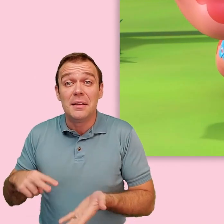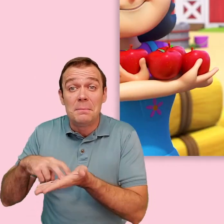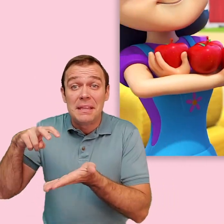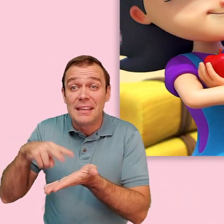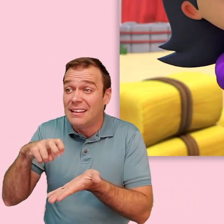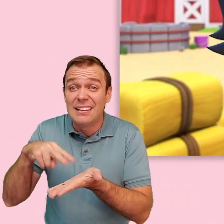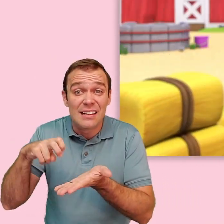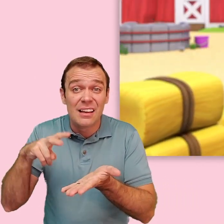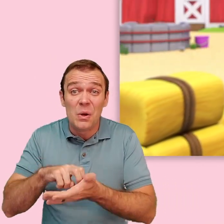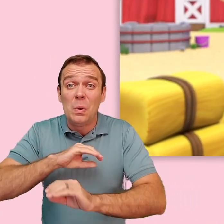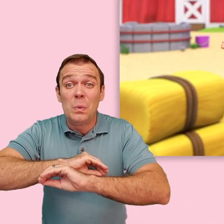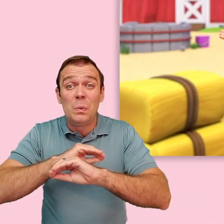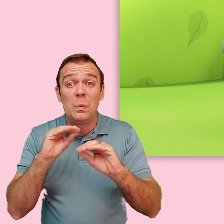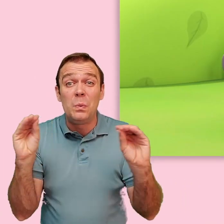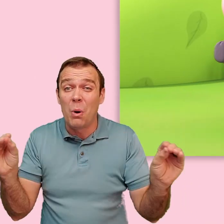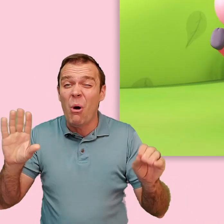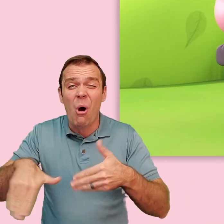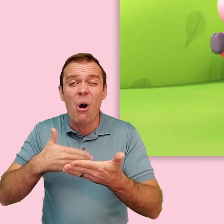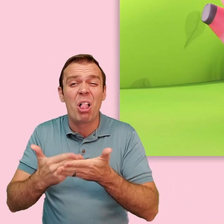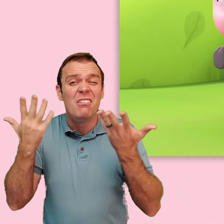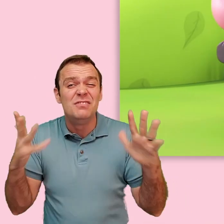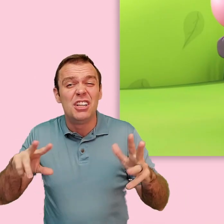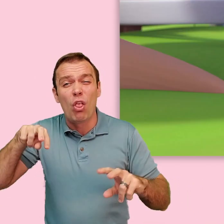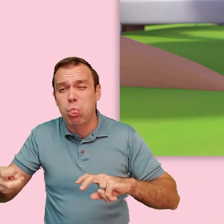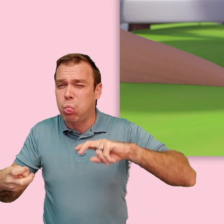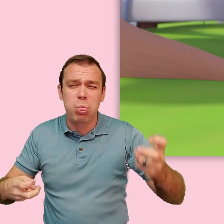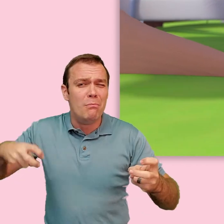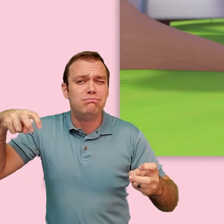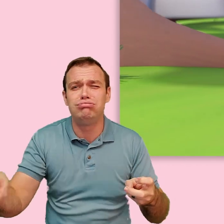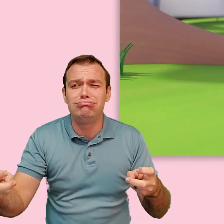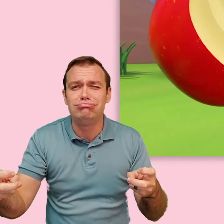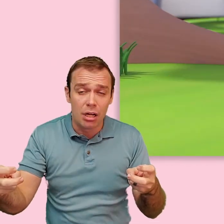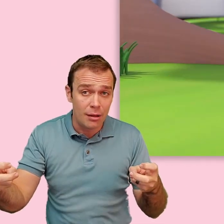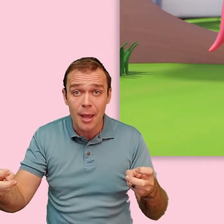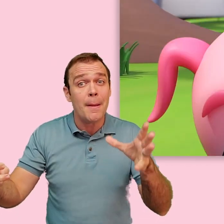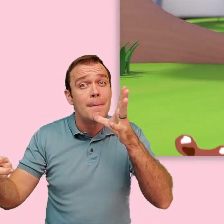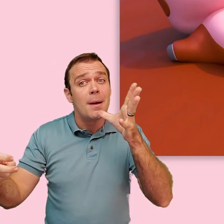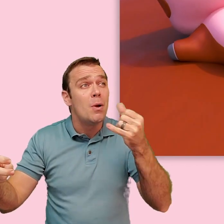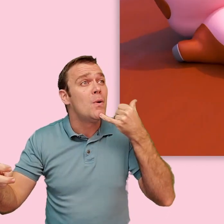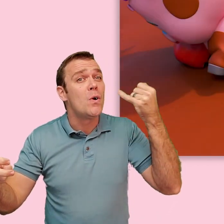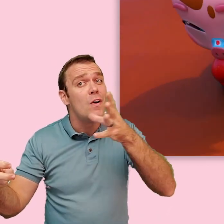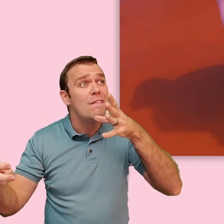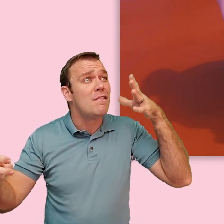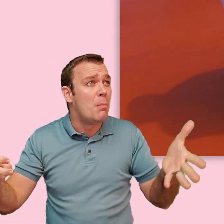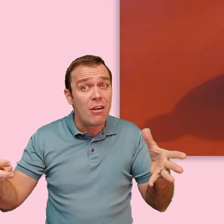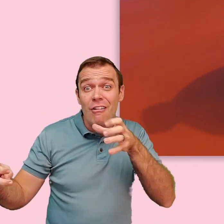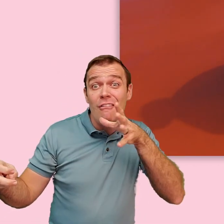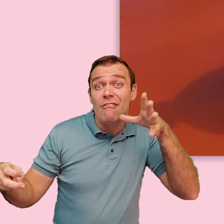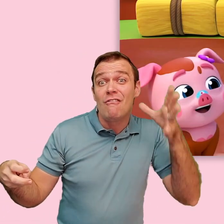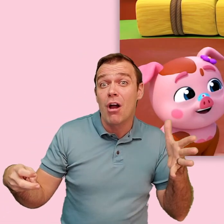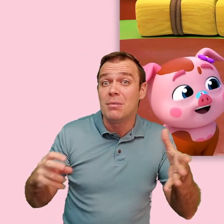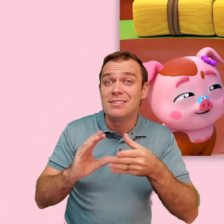No little piggies jumping in the mud. They all fell down with a great big thud. Mama called the farmer and